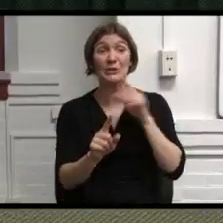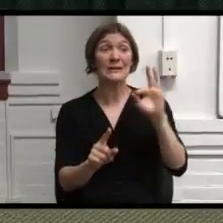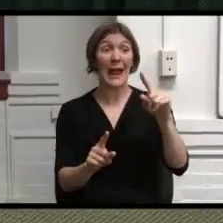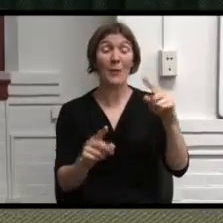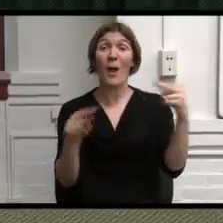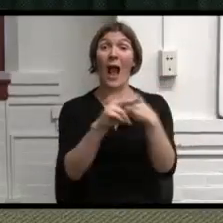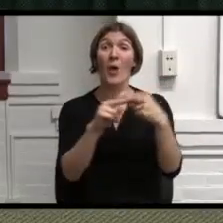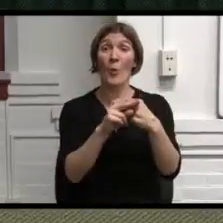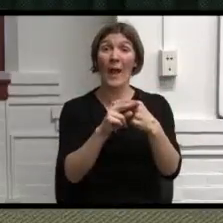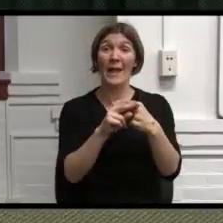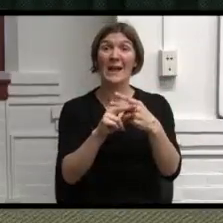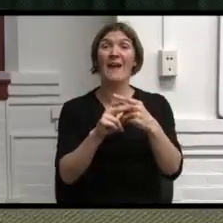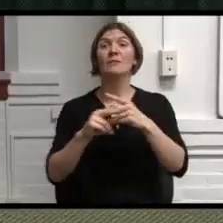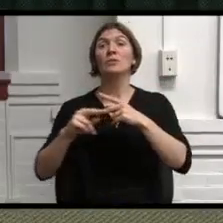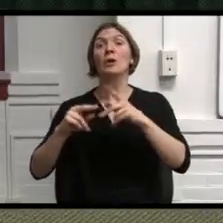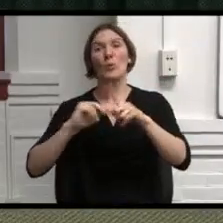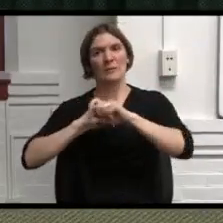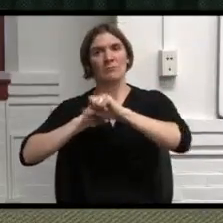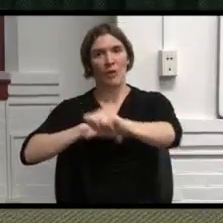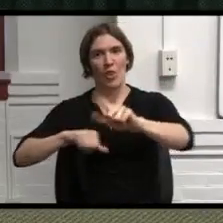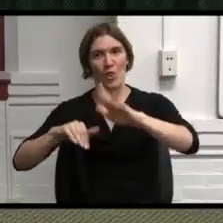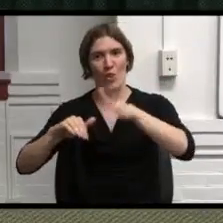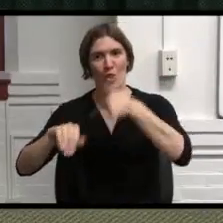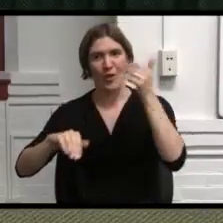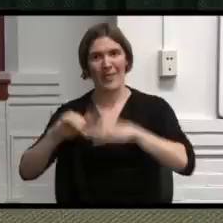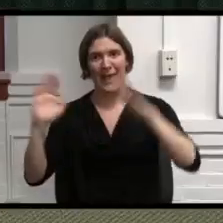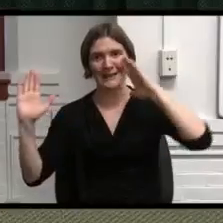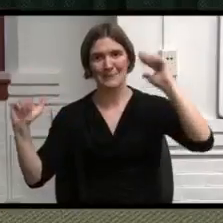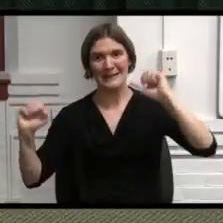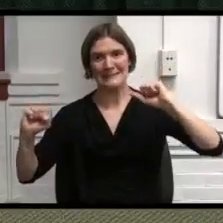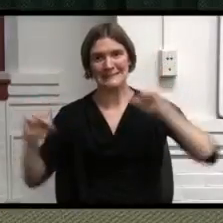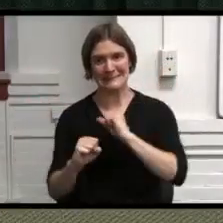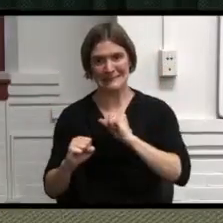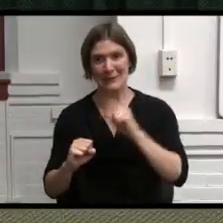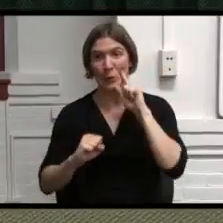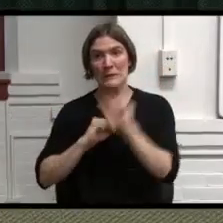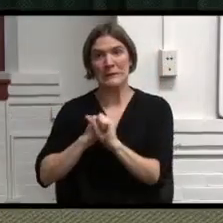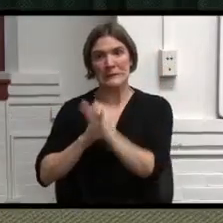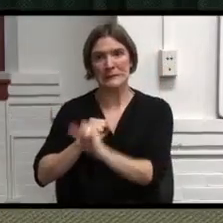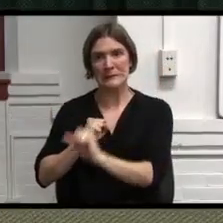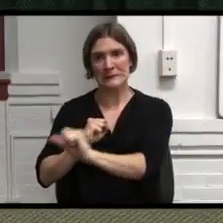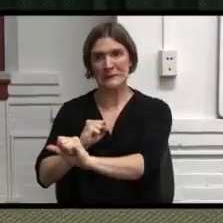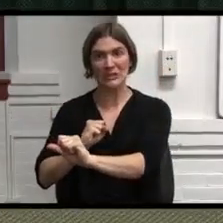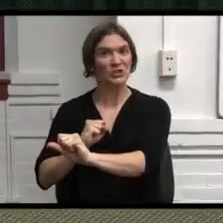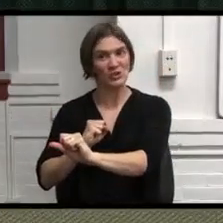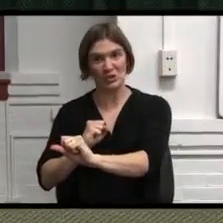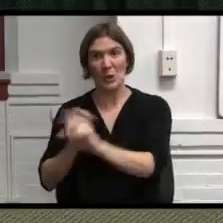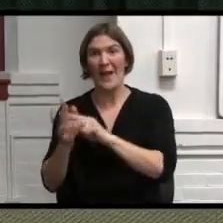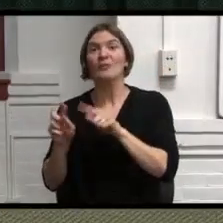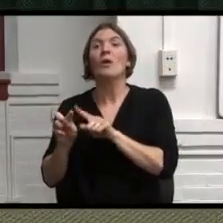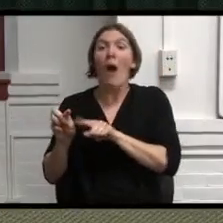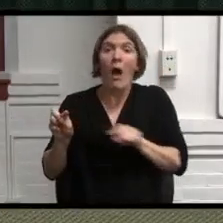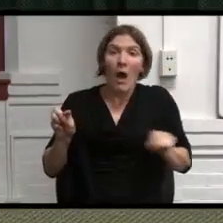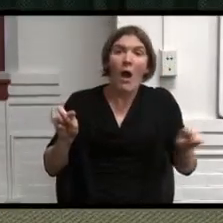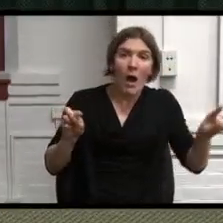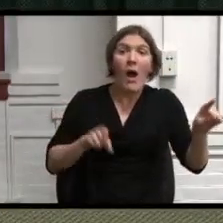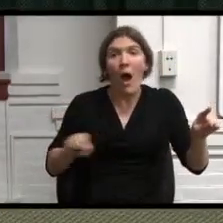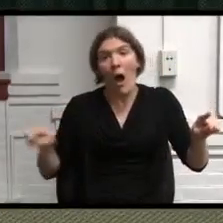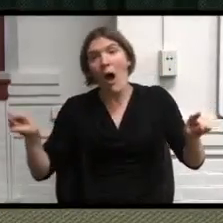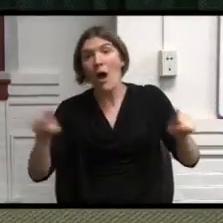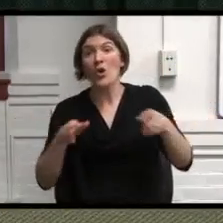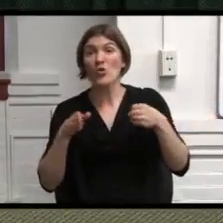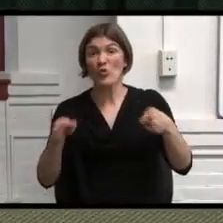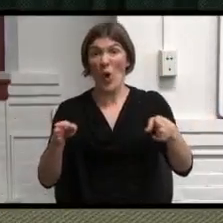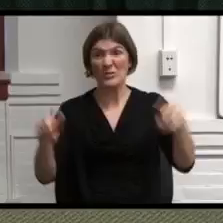project has gone on longer than expected. And of course, it was announced that it was gonna go on even longer. Yes. So, you